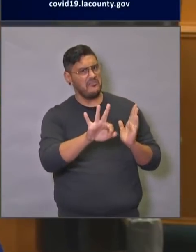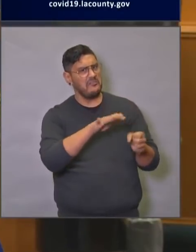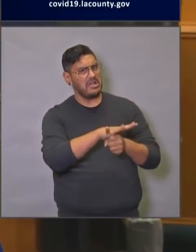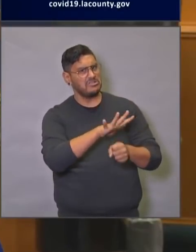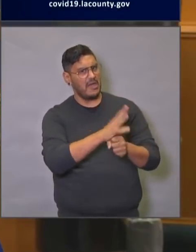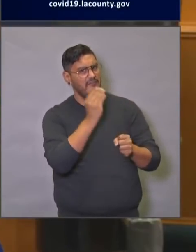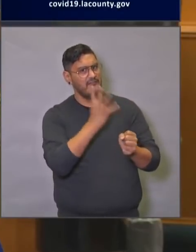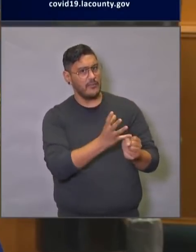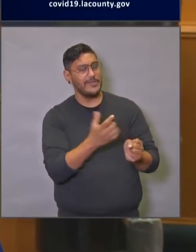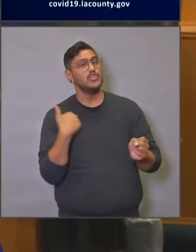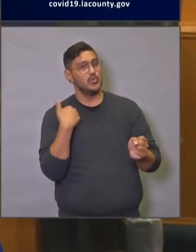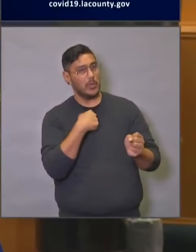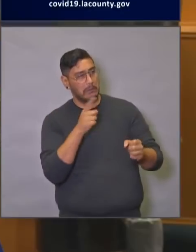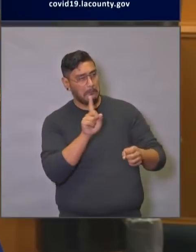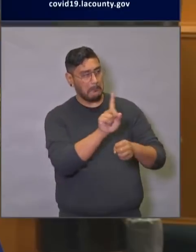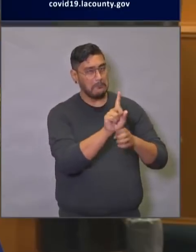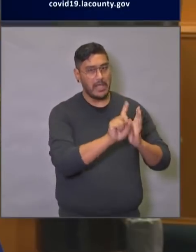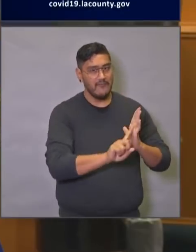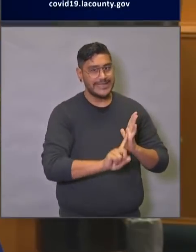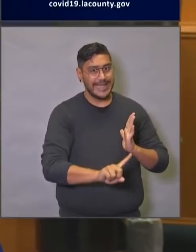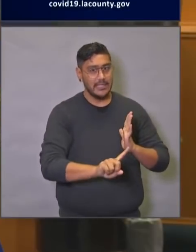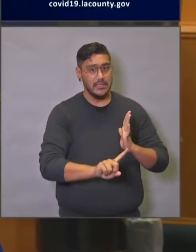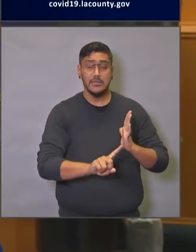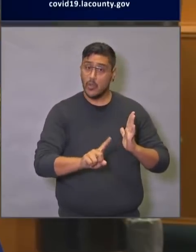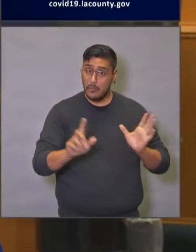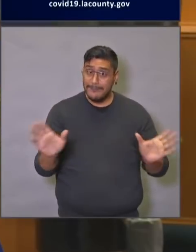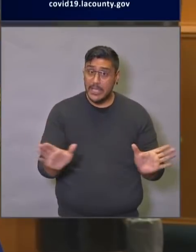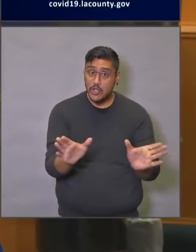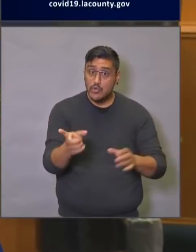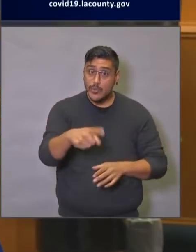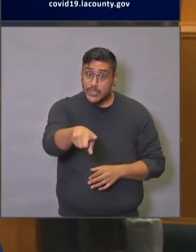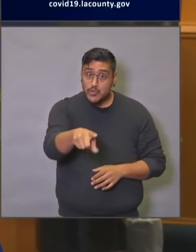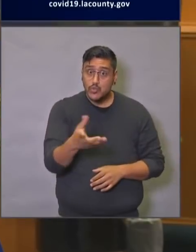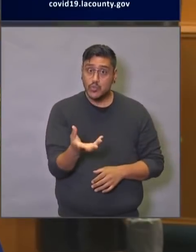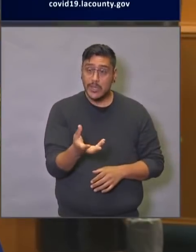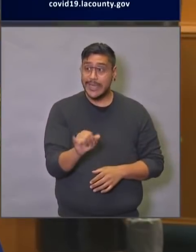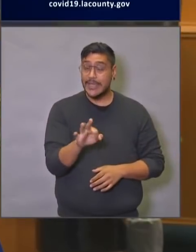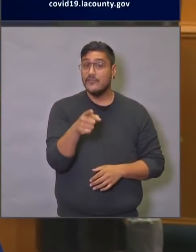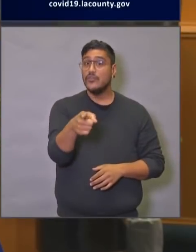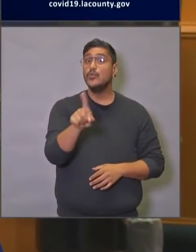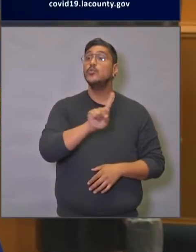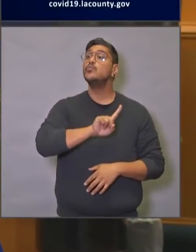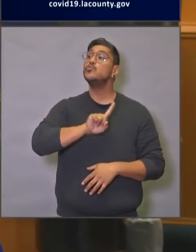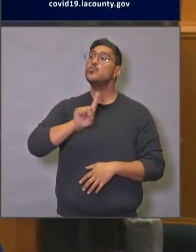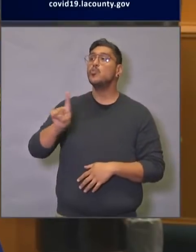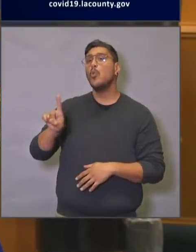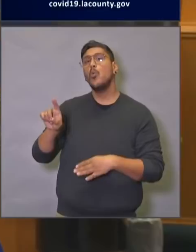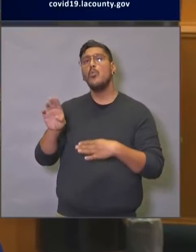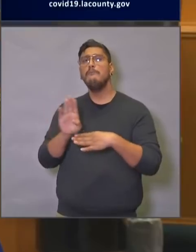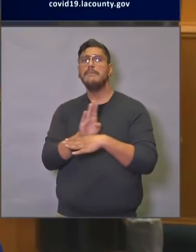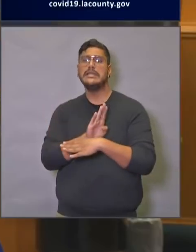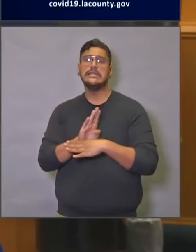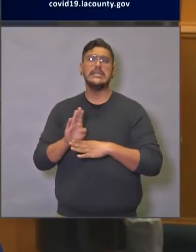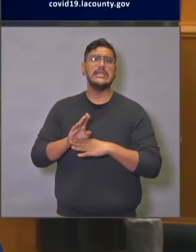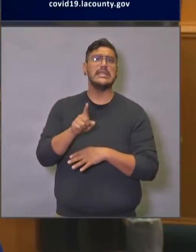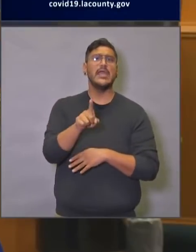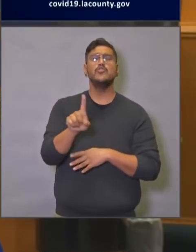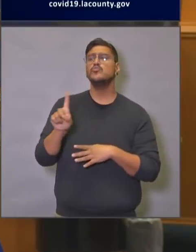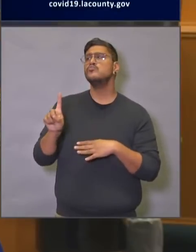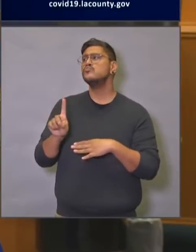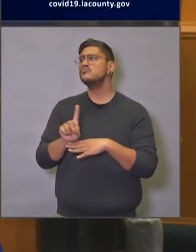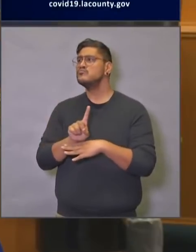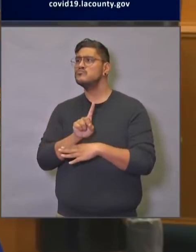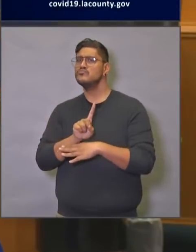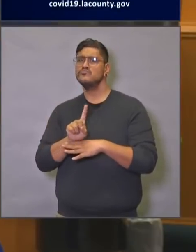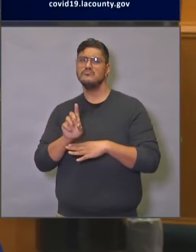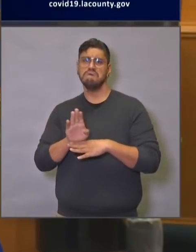do want to urge the public, if you're using or attending a facility where you feel like there's something